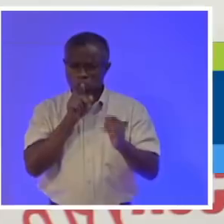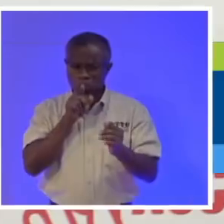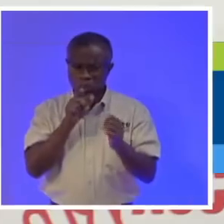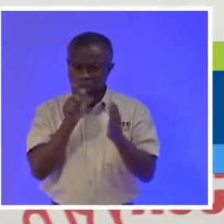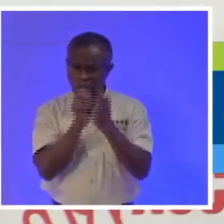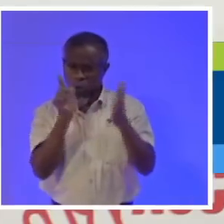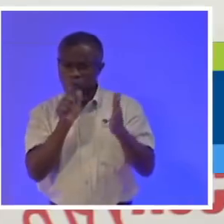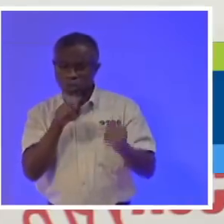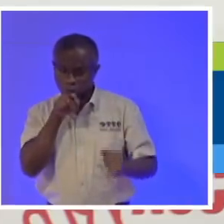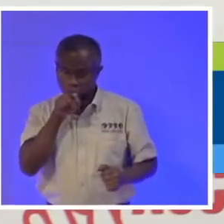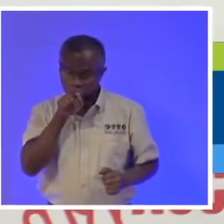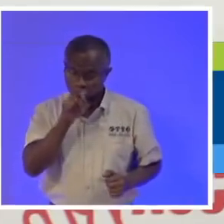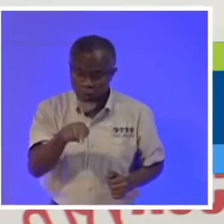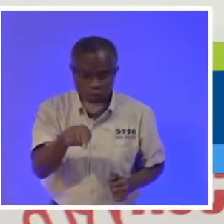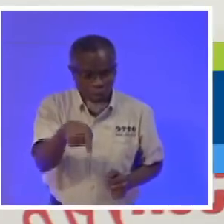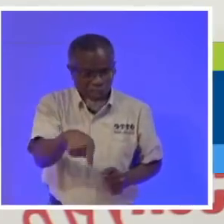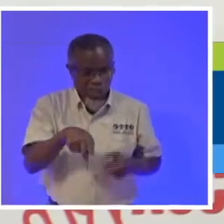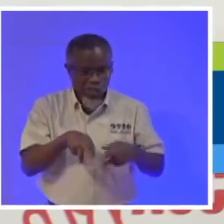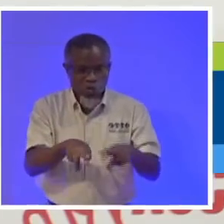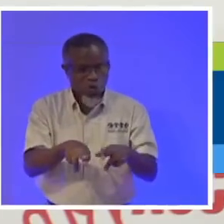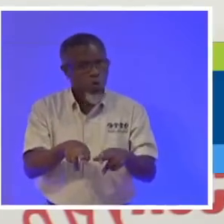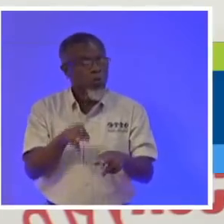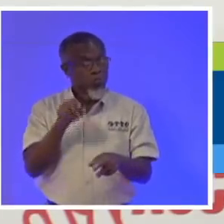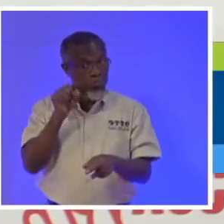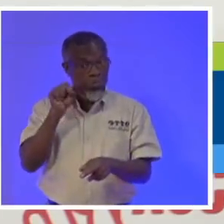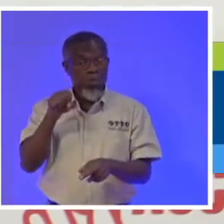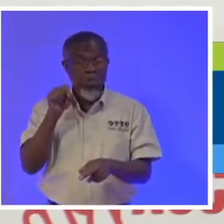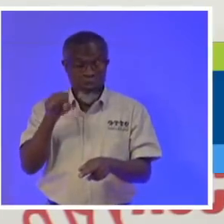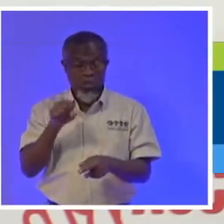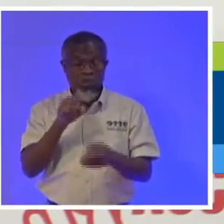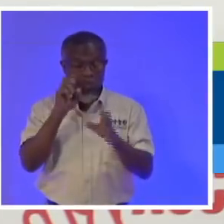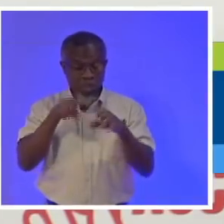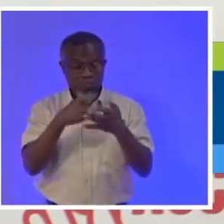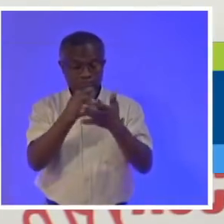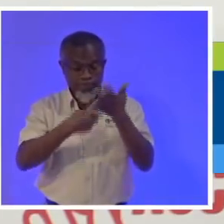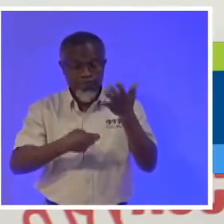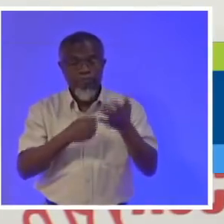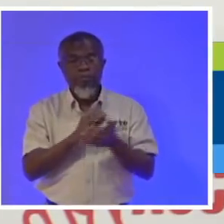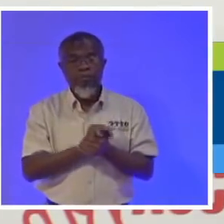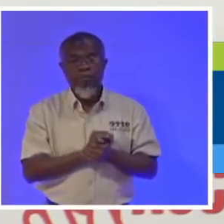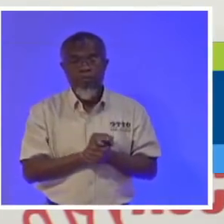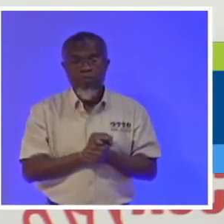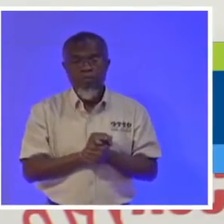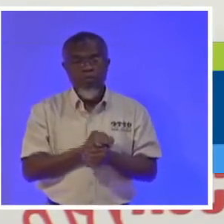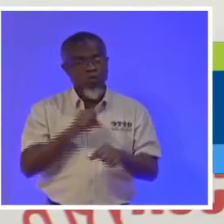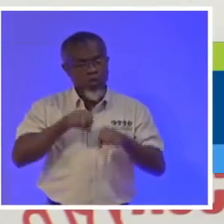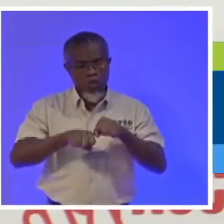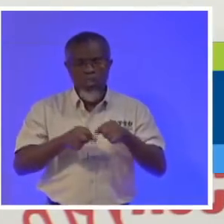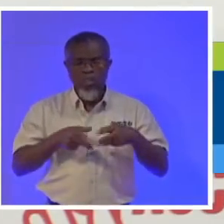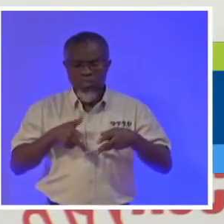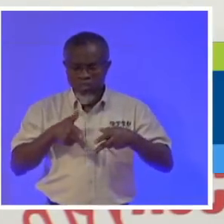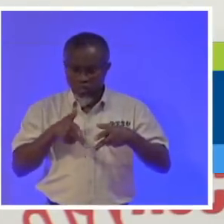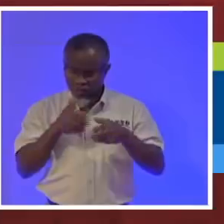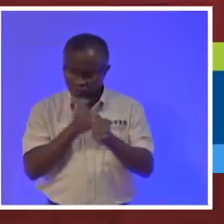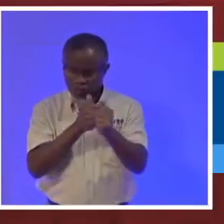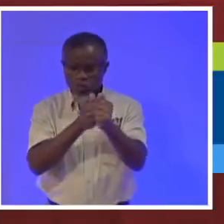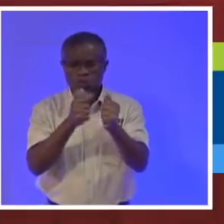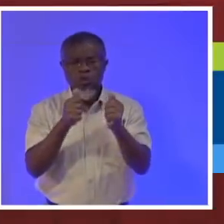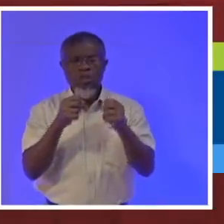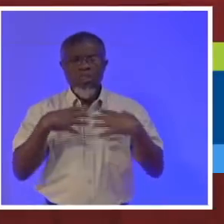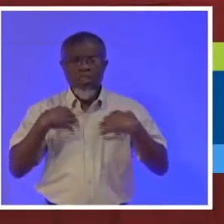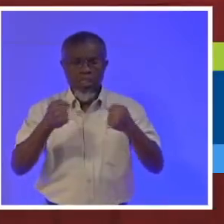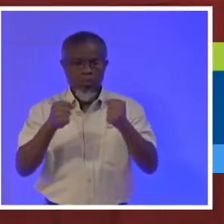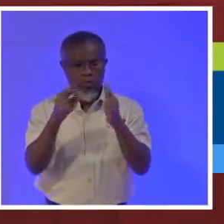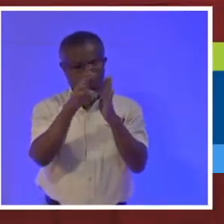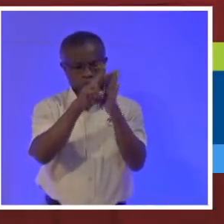expectoration, but let's keep focused on those 3 W's and the very important V. Thank you, Dr. Hines. I want to invite the Minister to add to the